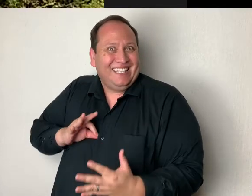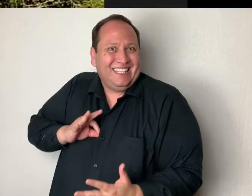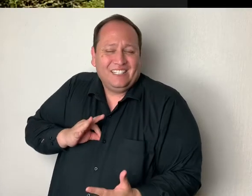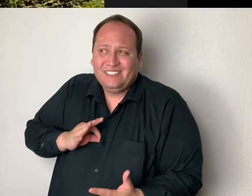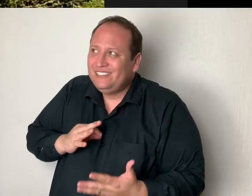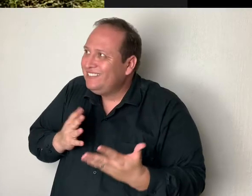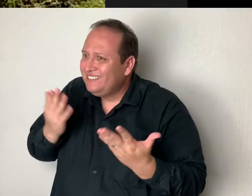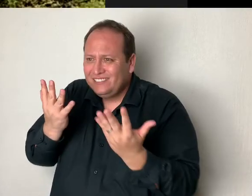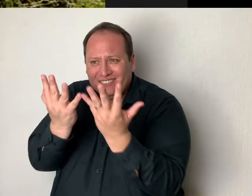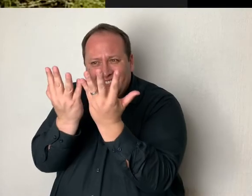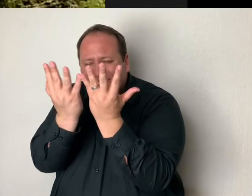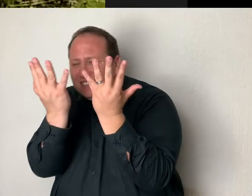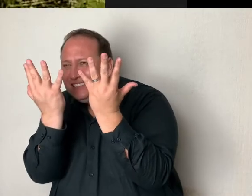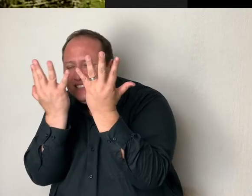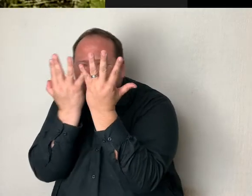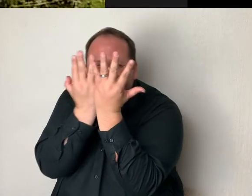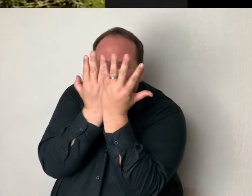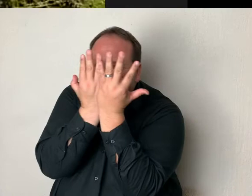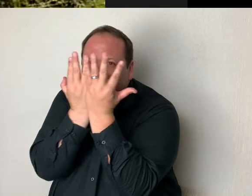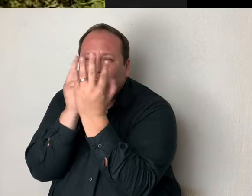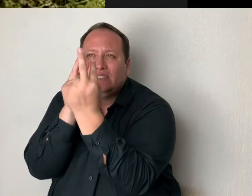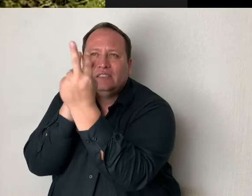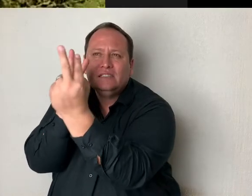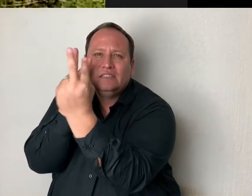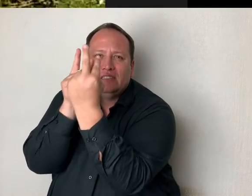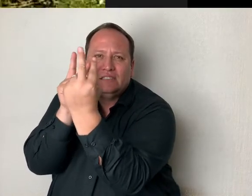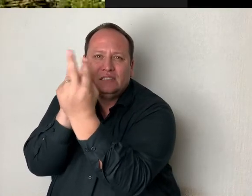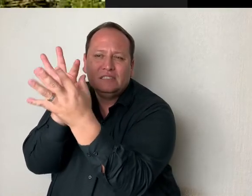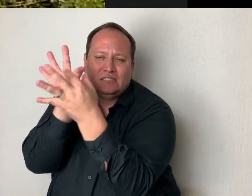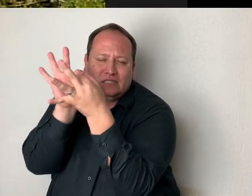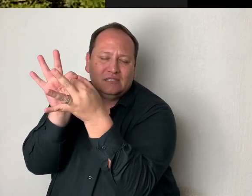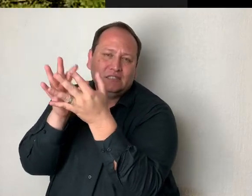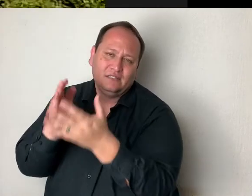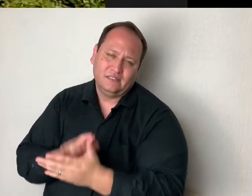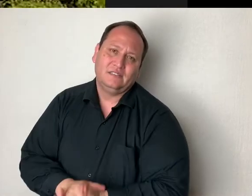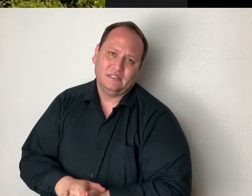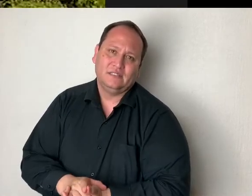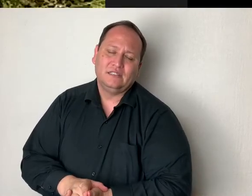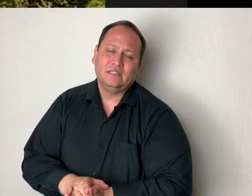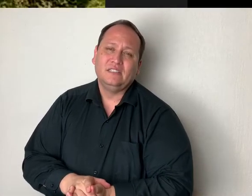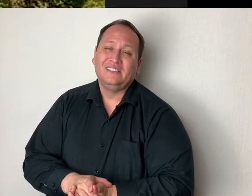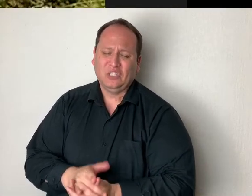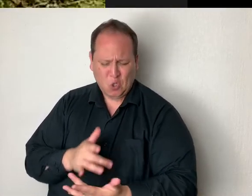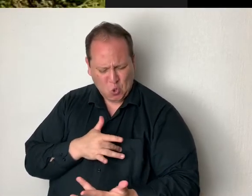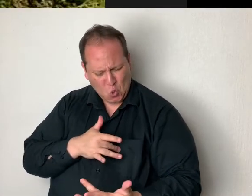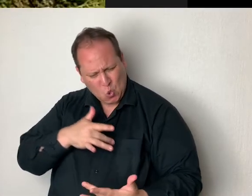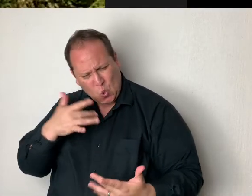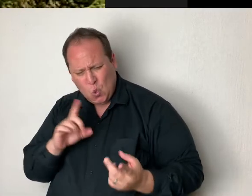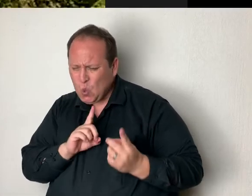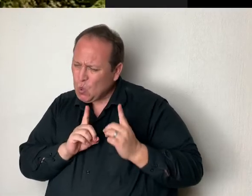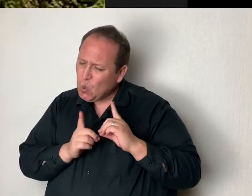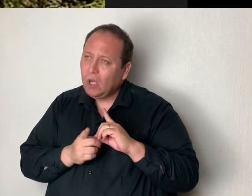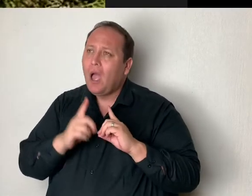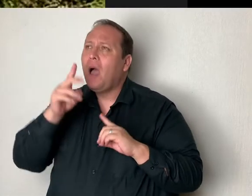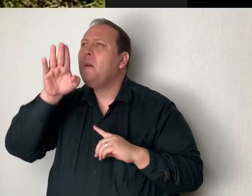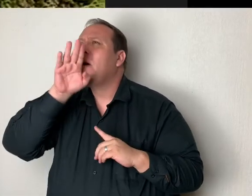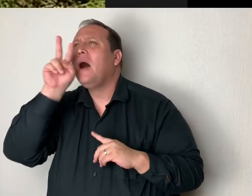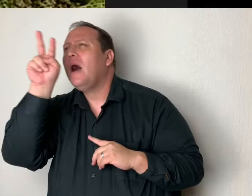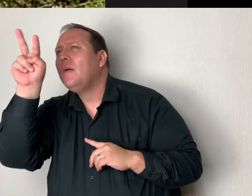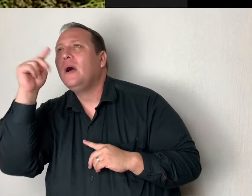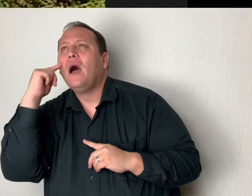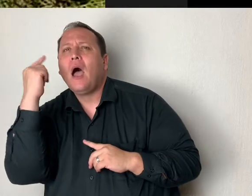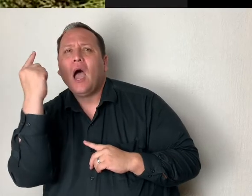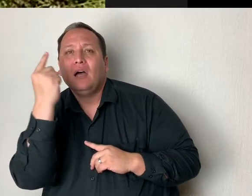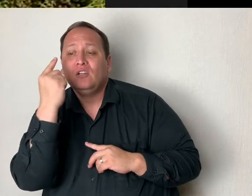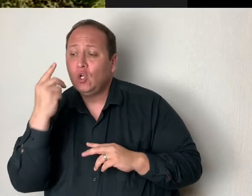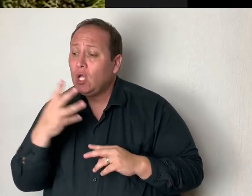from embracing their new treasure. The pain in the older mother's eyes as they see the child they were